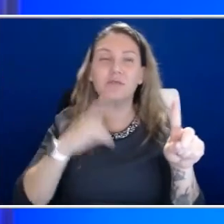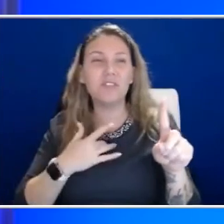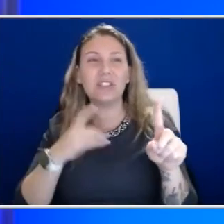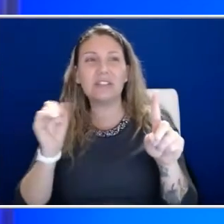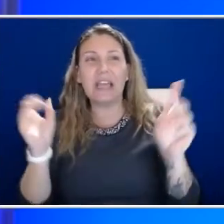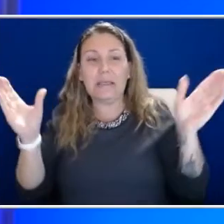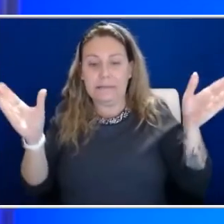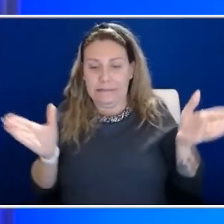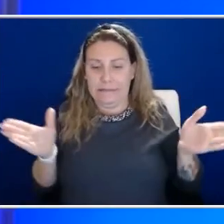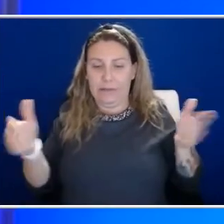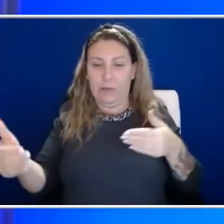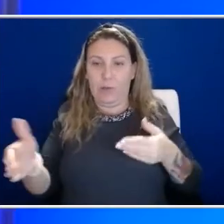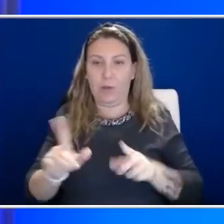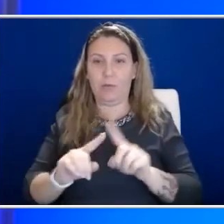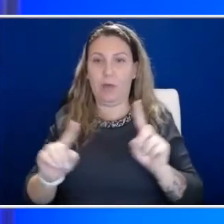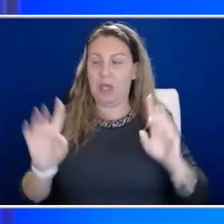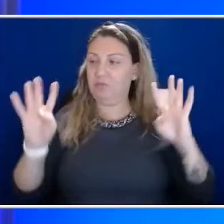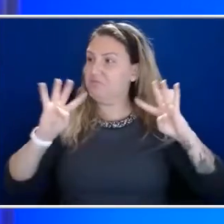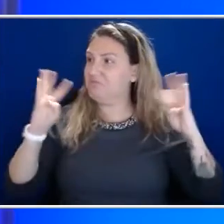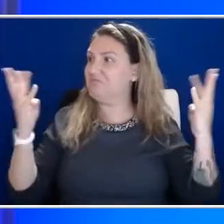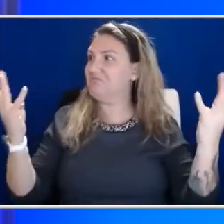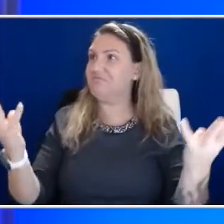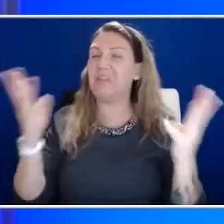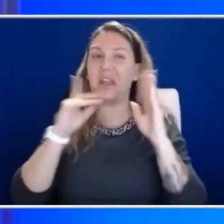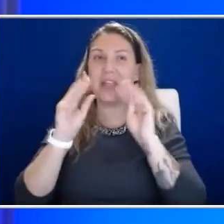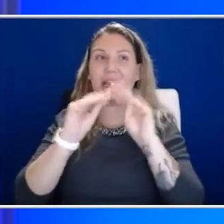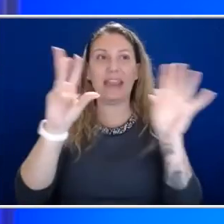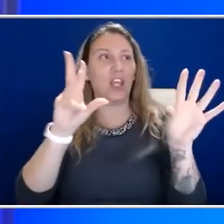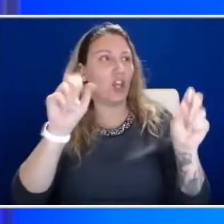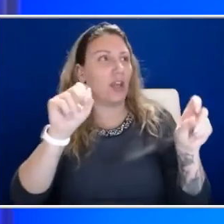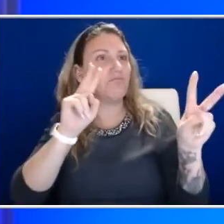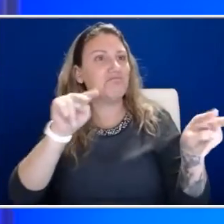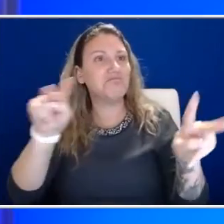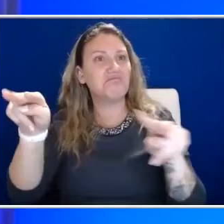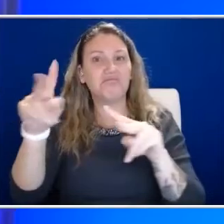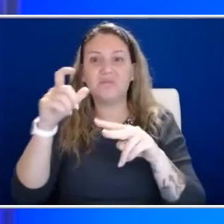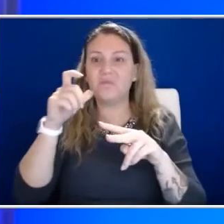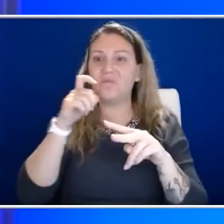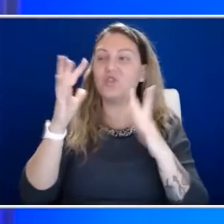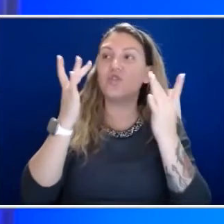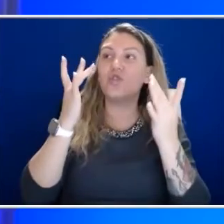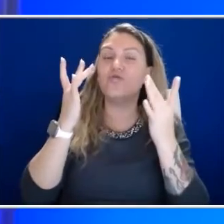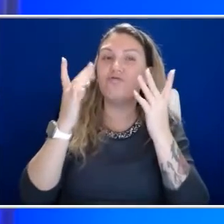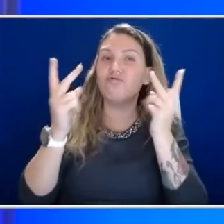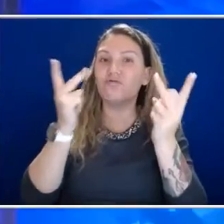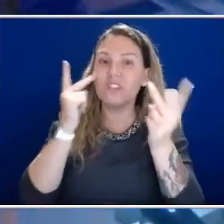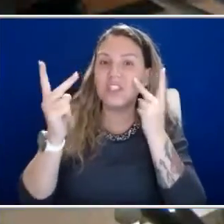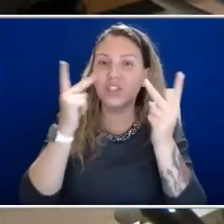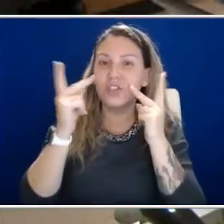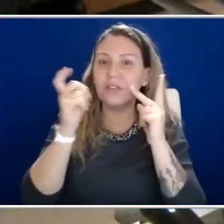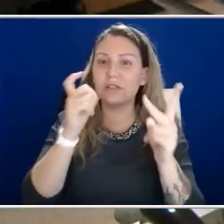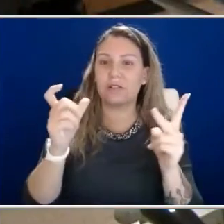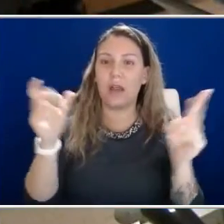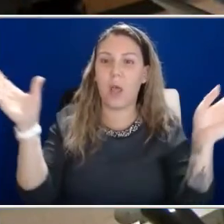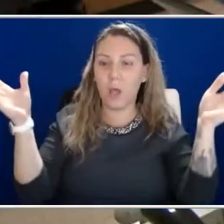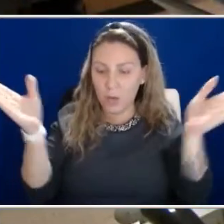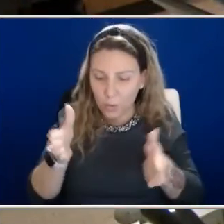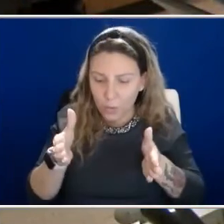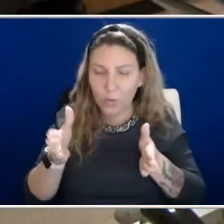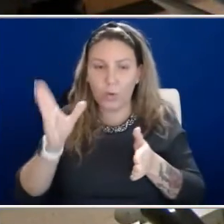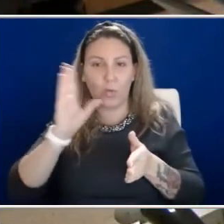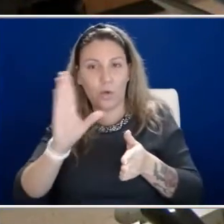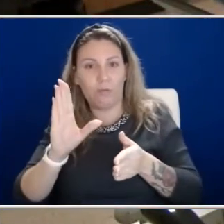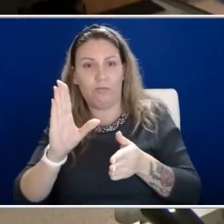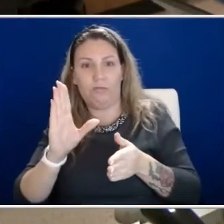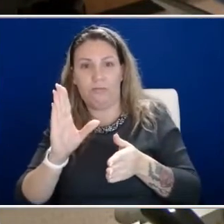you're surrounded by clear vision. You're not your vision is not obstructed. There will be an attendant or two